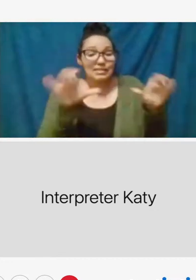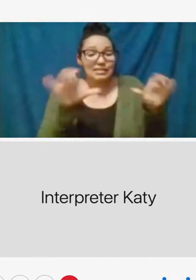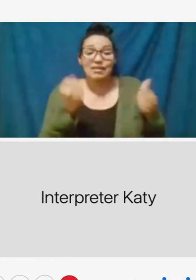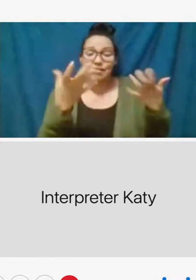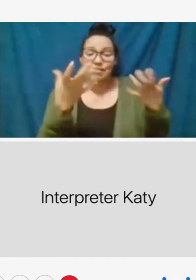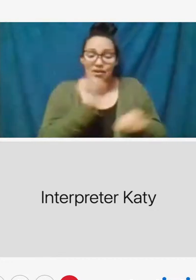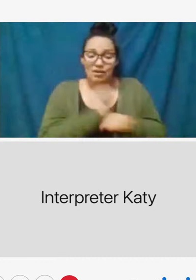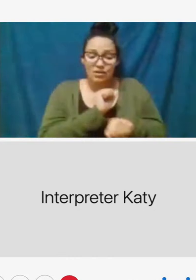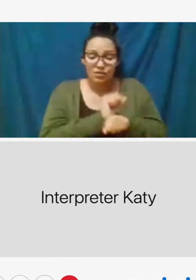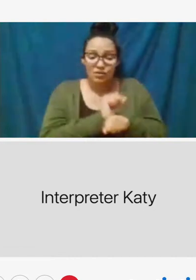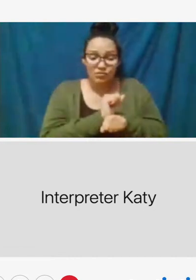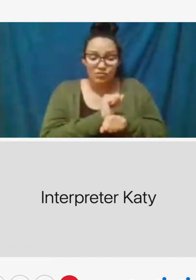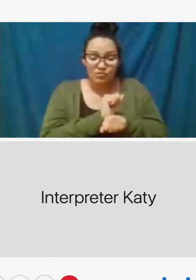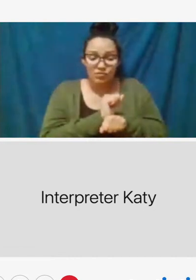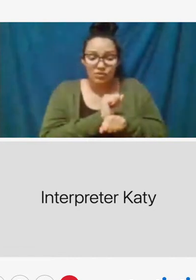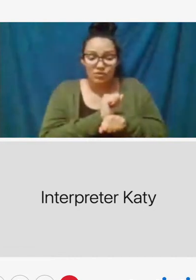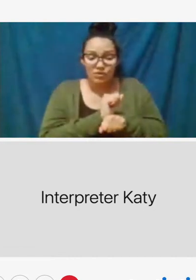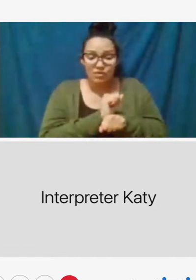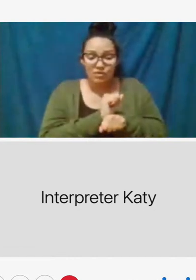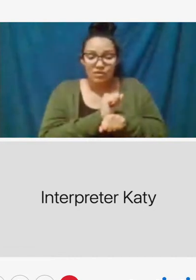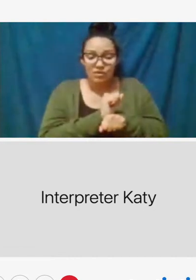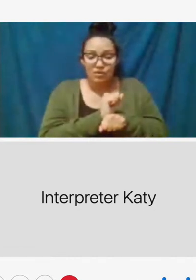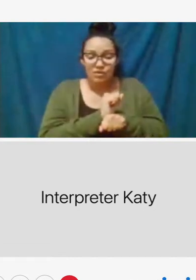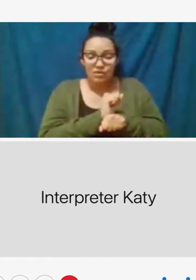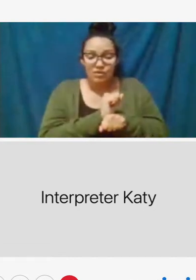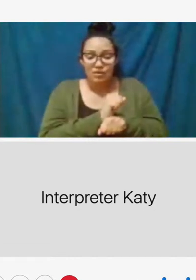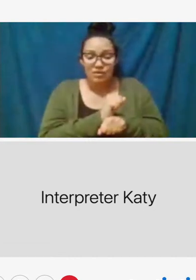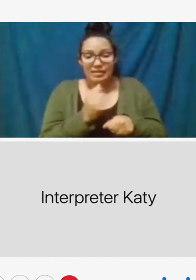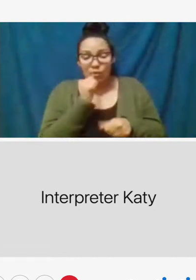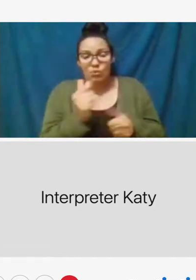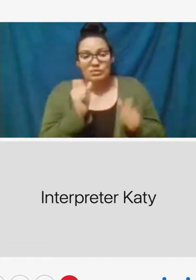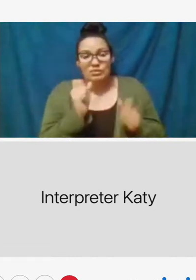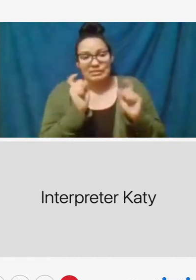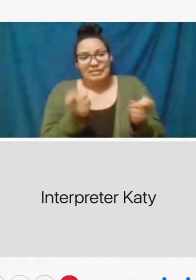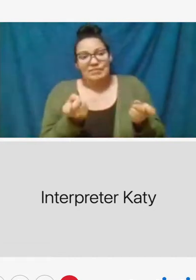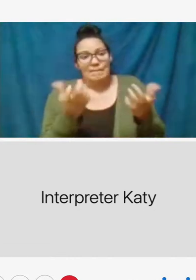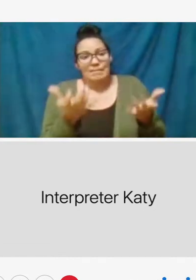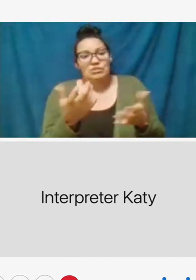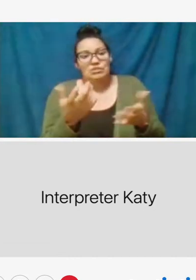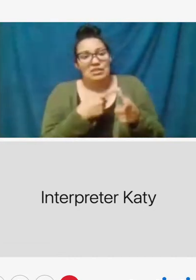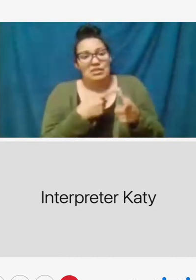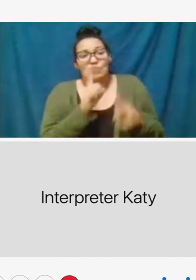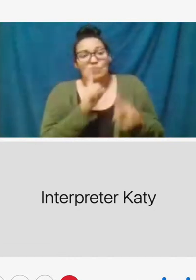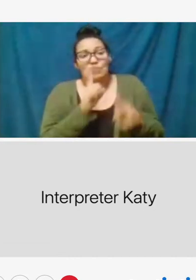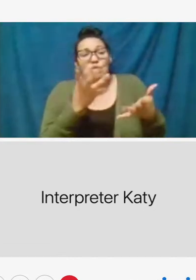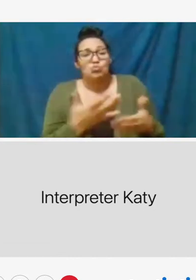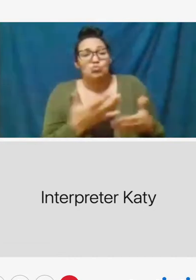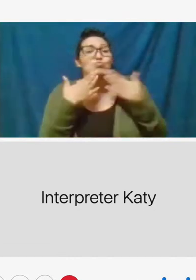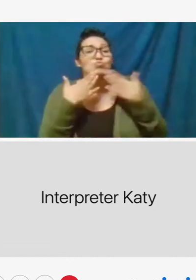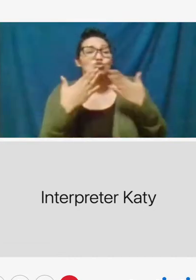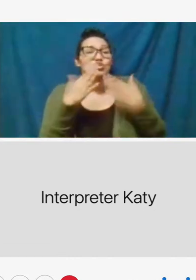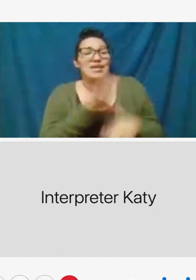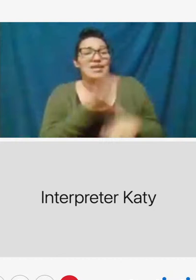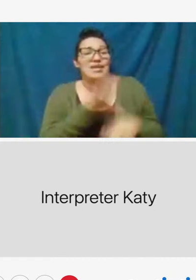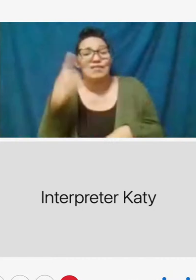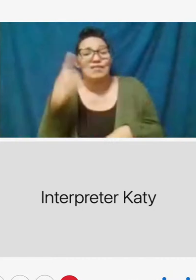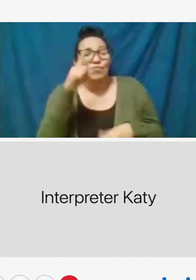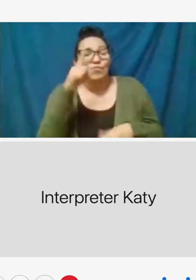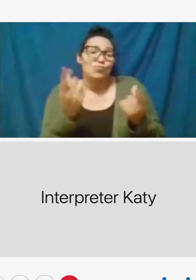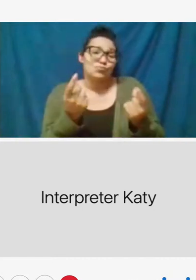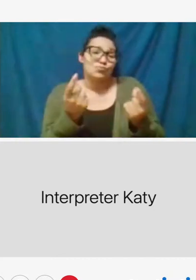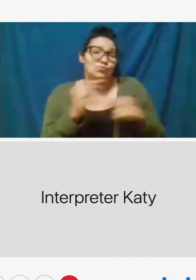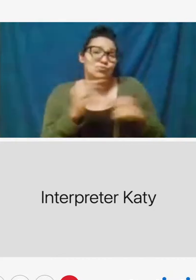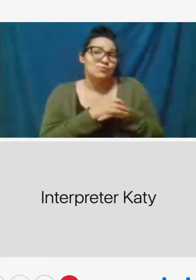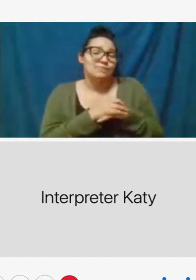time they weren't given much time to do it and I just really want to appreciate them for what they did for our students I know that the